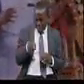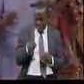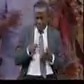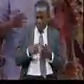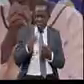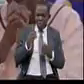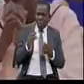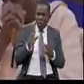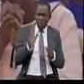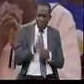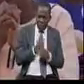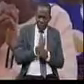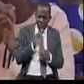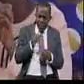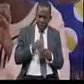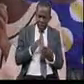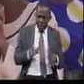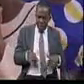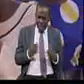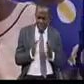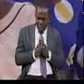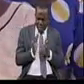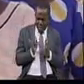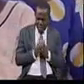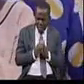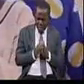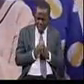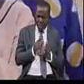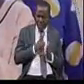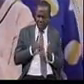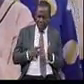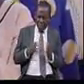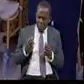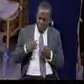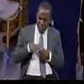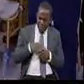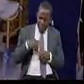Commit him to God. Commit our mother in the Lord too.